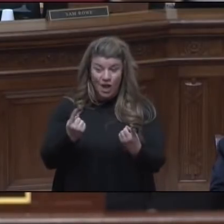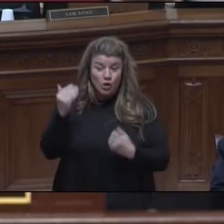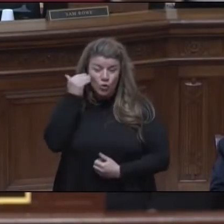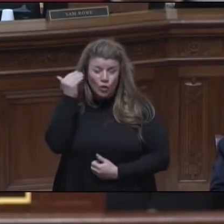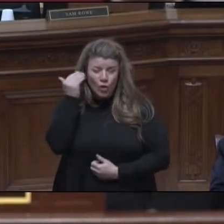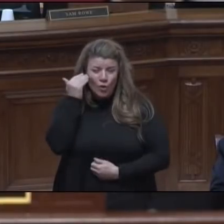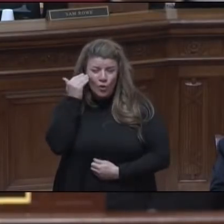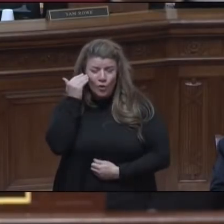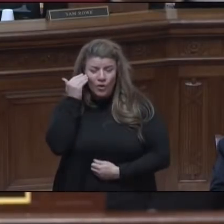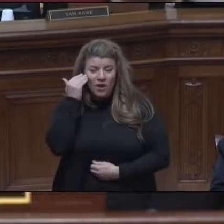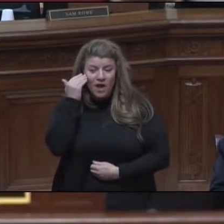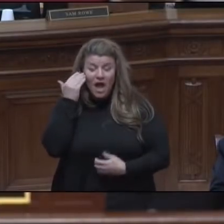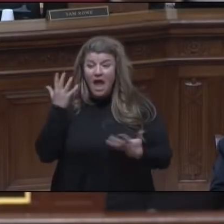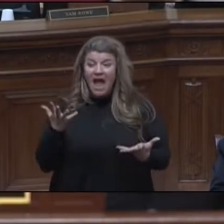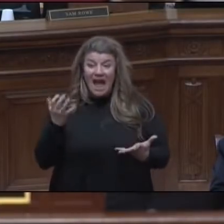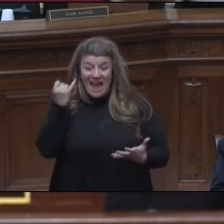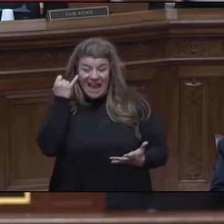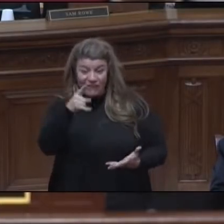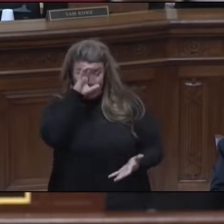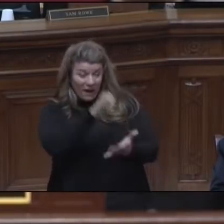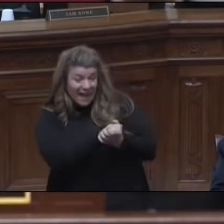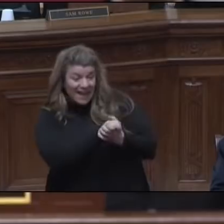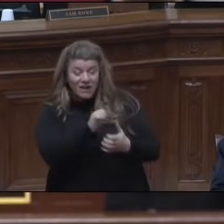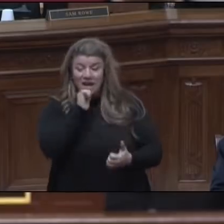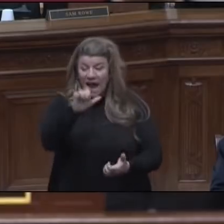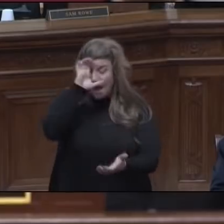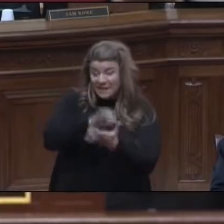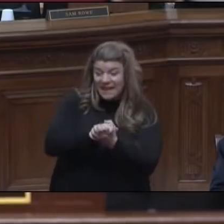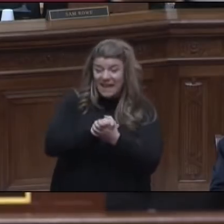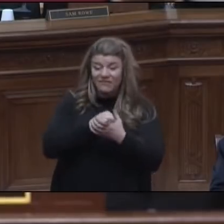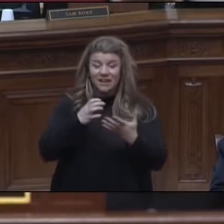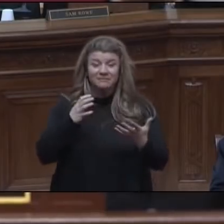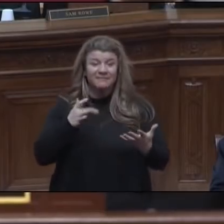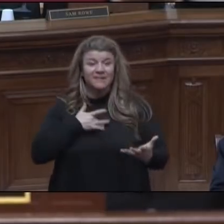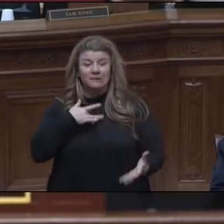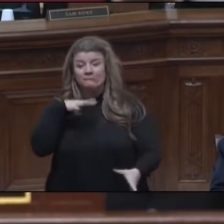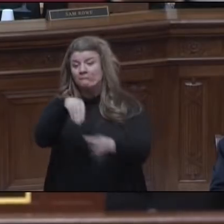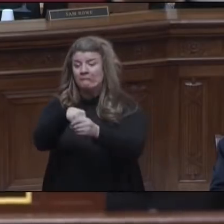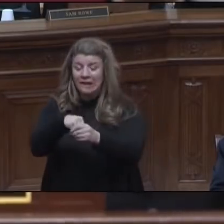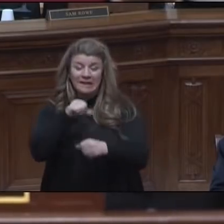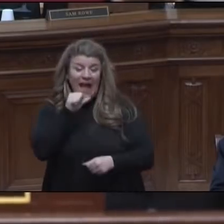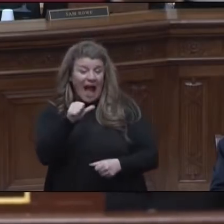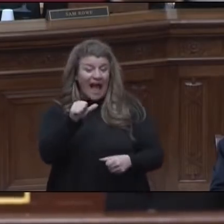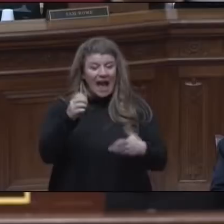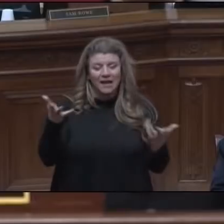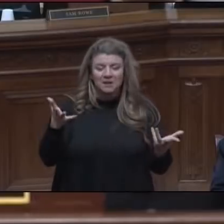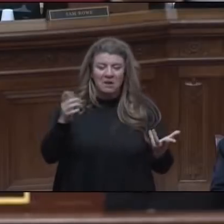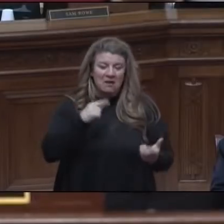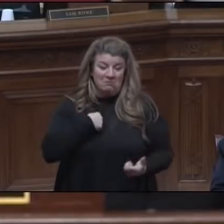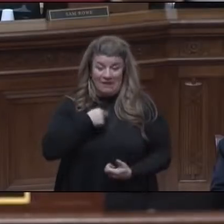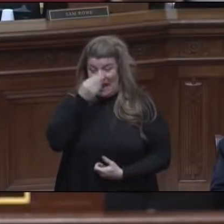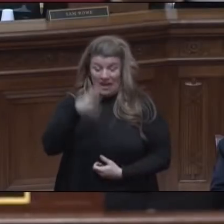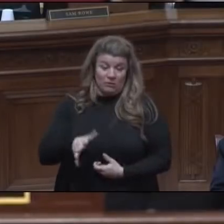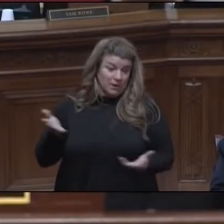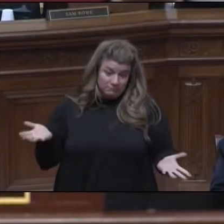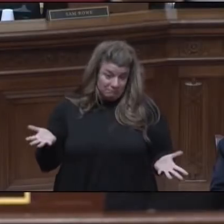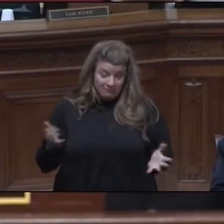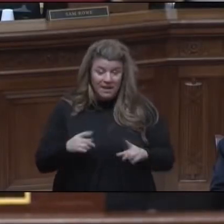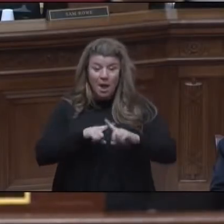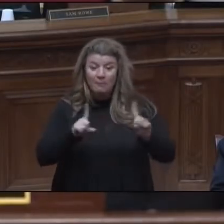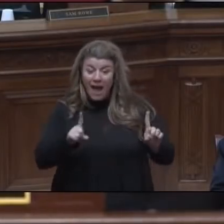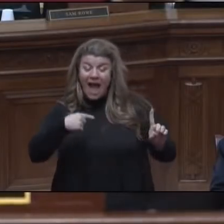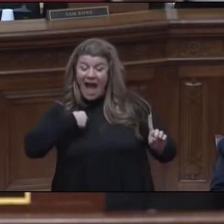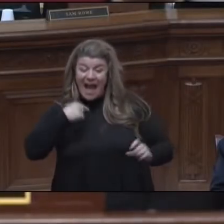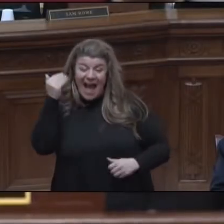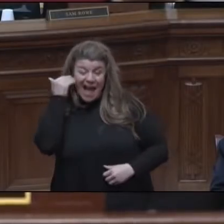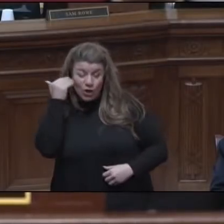know, whether you believe this or don't believe it, buy into it, don't buy into it, I don't really care. I